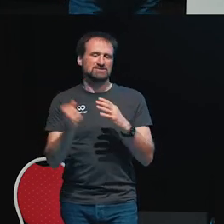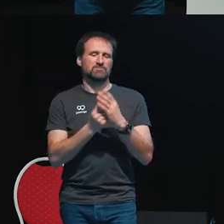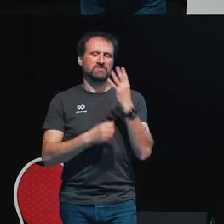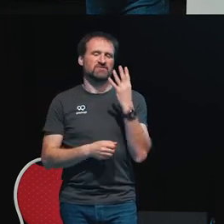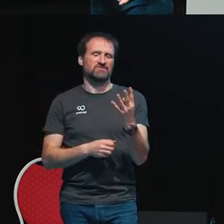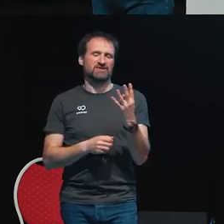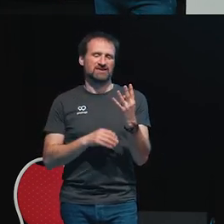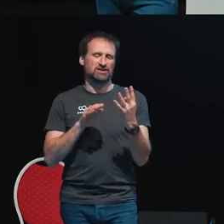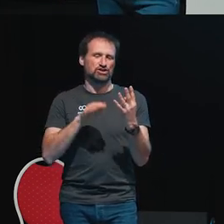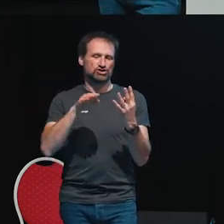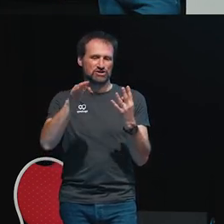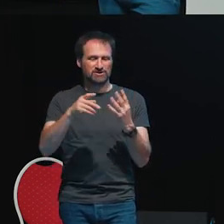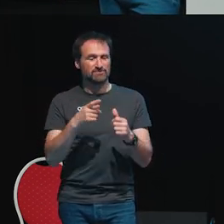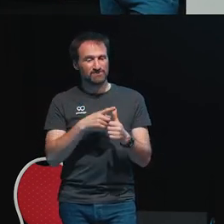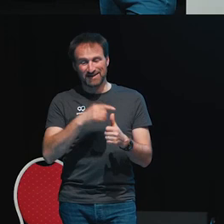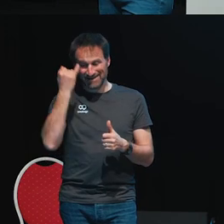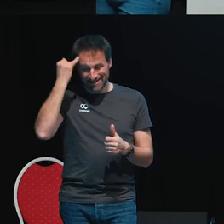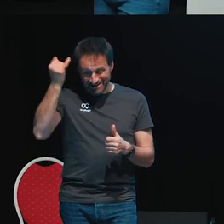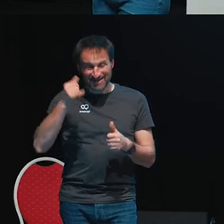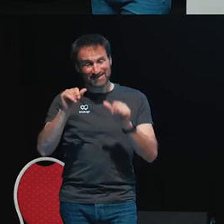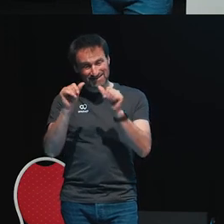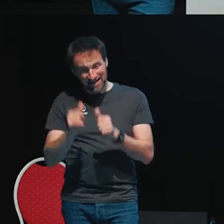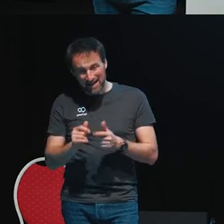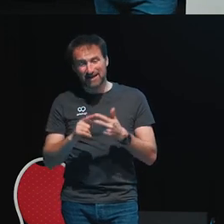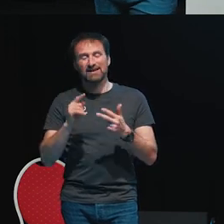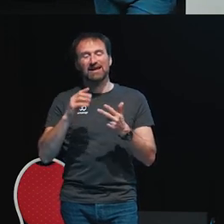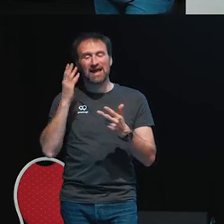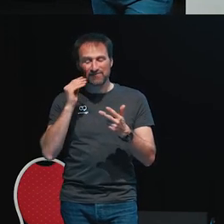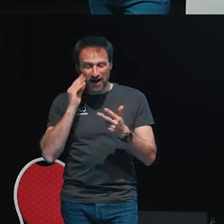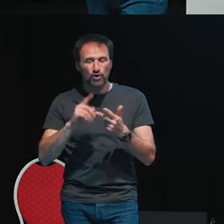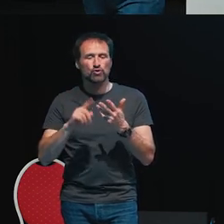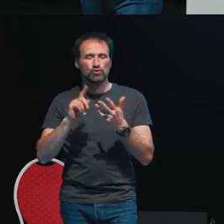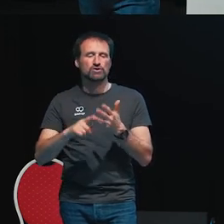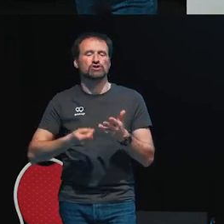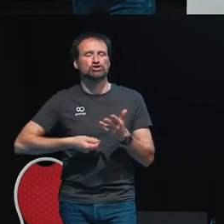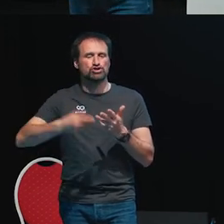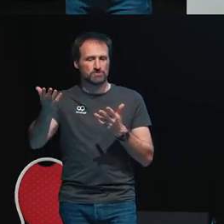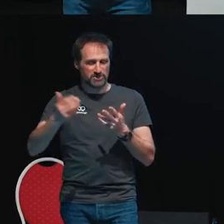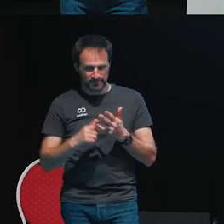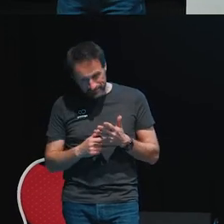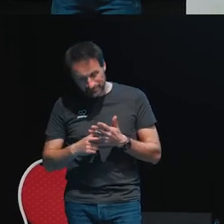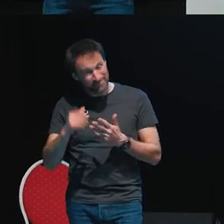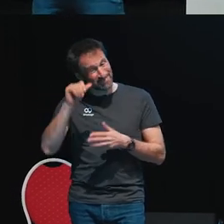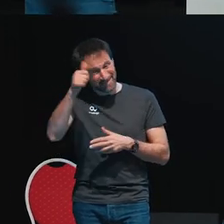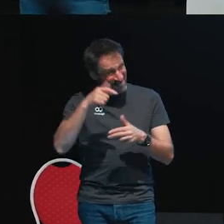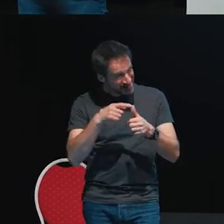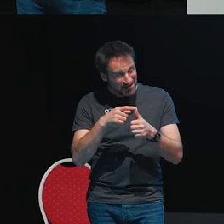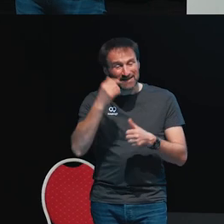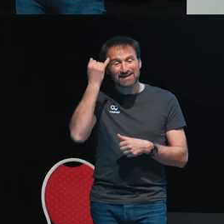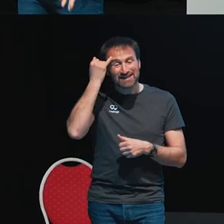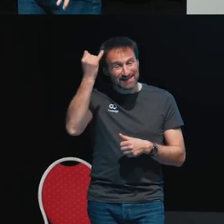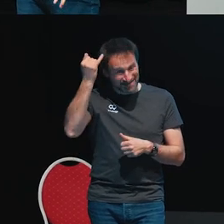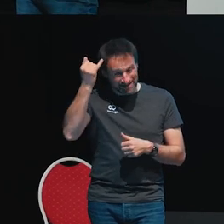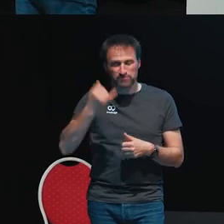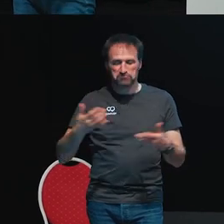one last goal. Idea, design, experiment, and ship. So the first one is idea, and it's quite simple. I